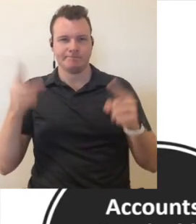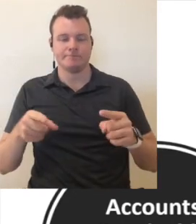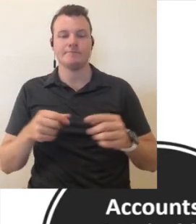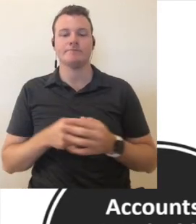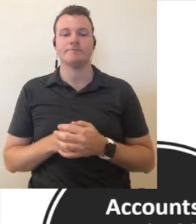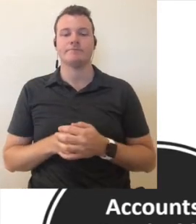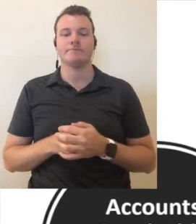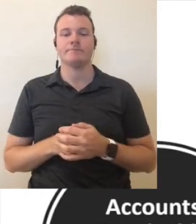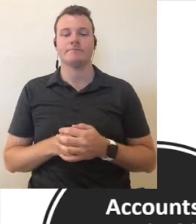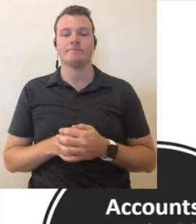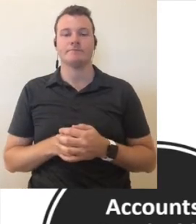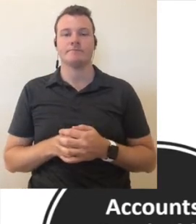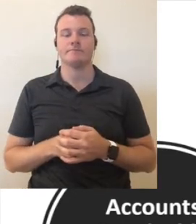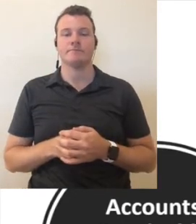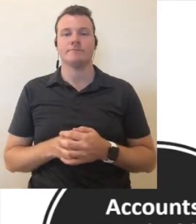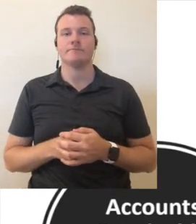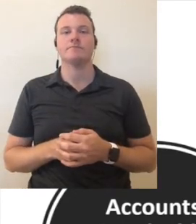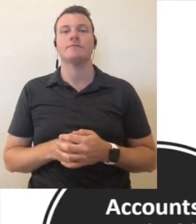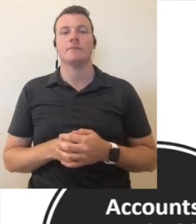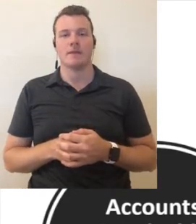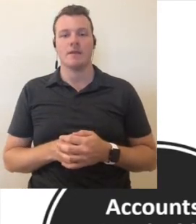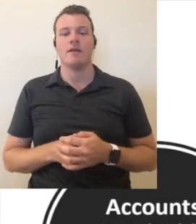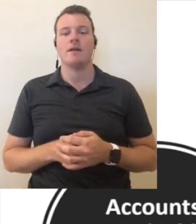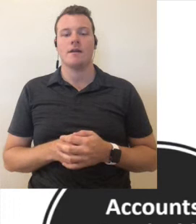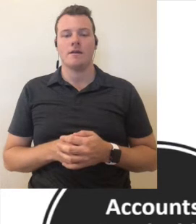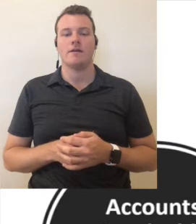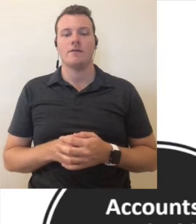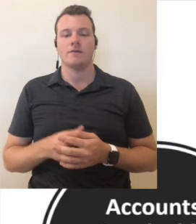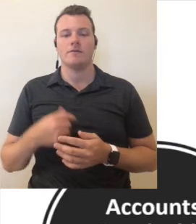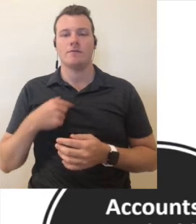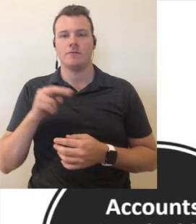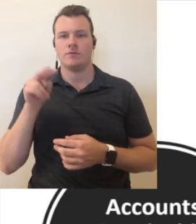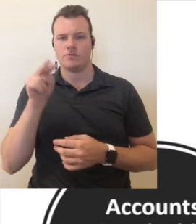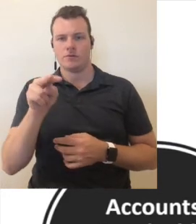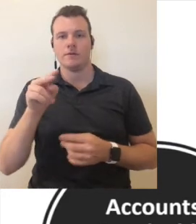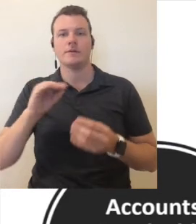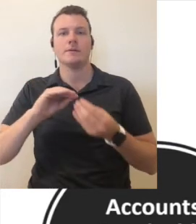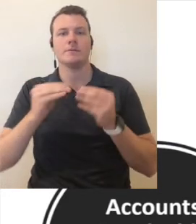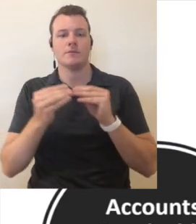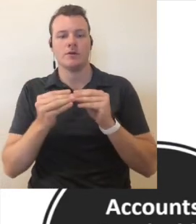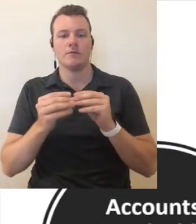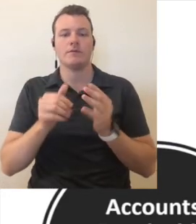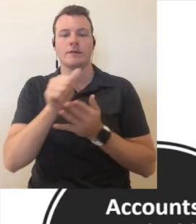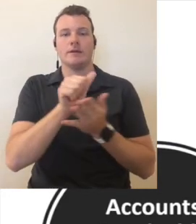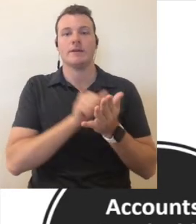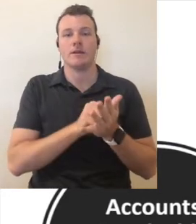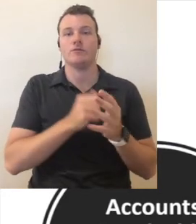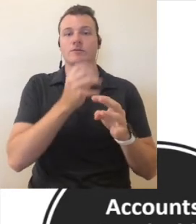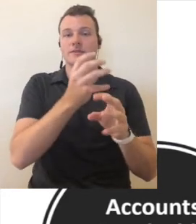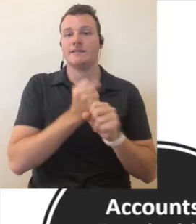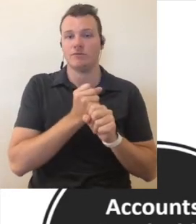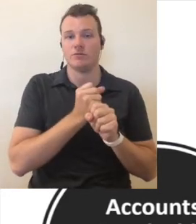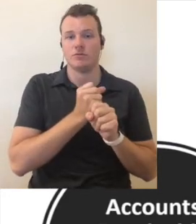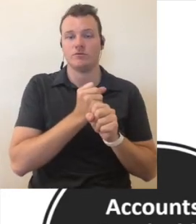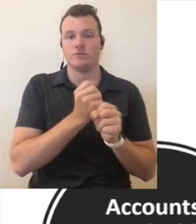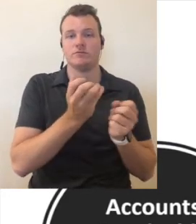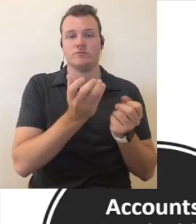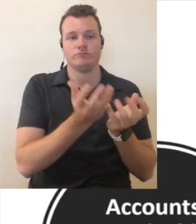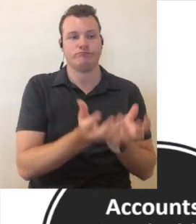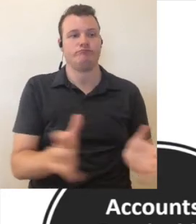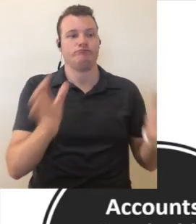credit cards, okay? And so what's happening here is we are looking at